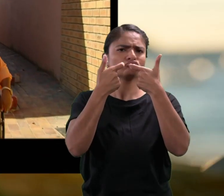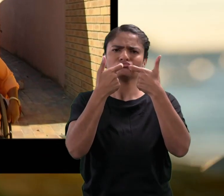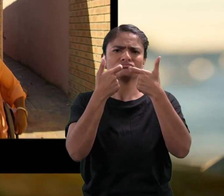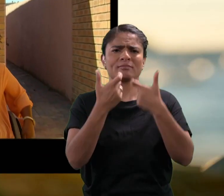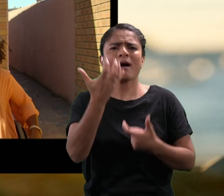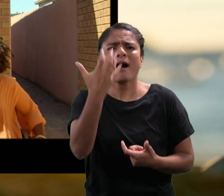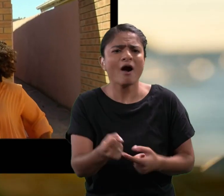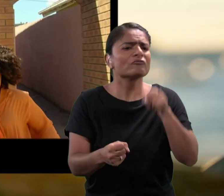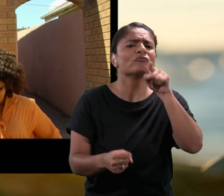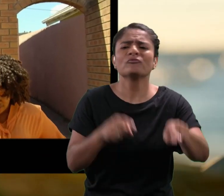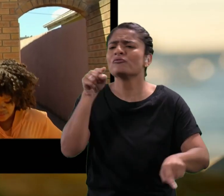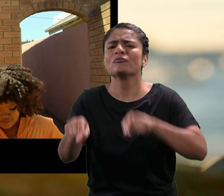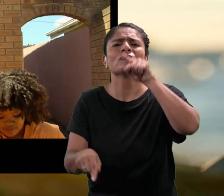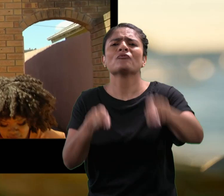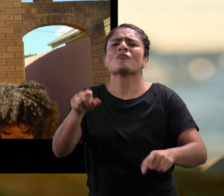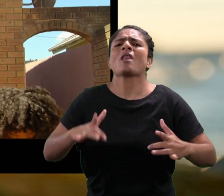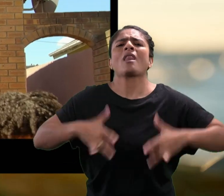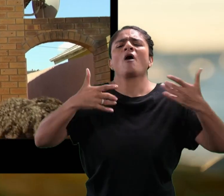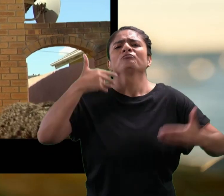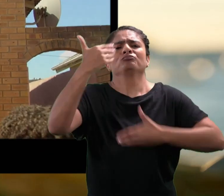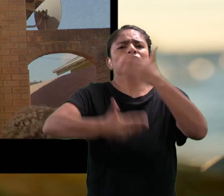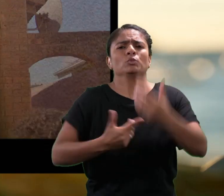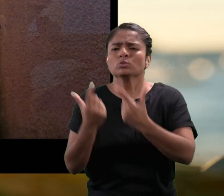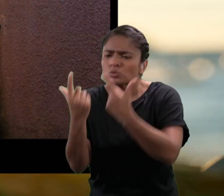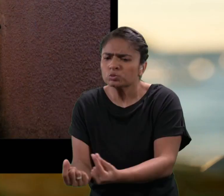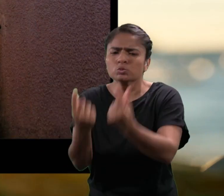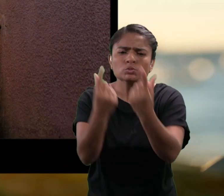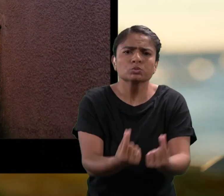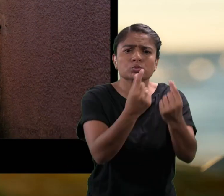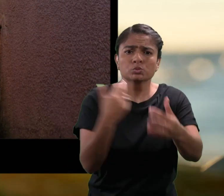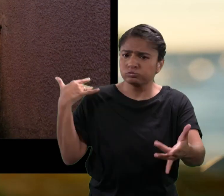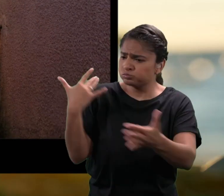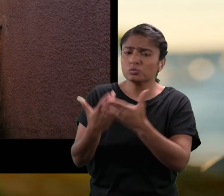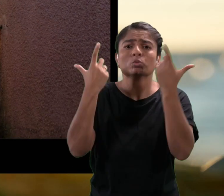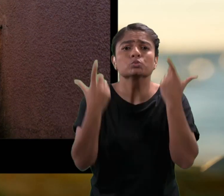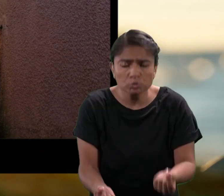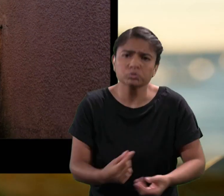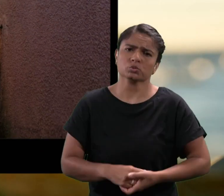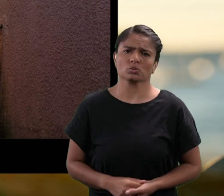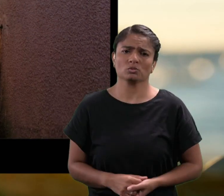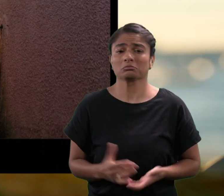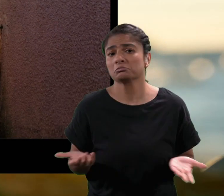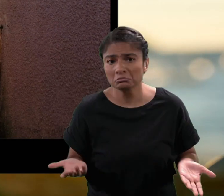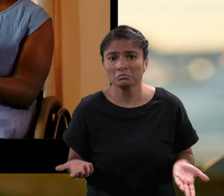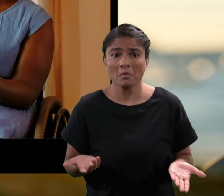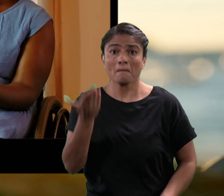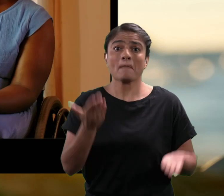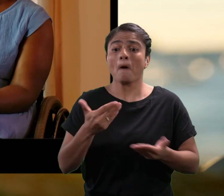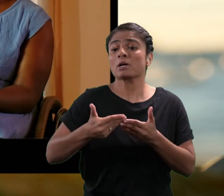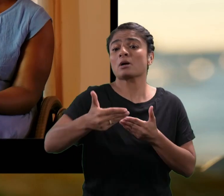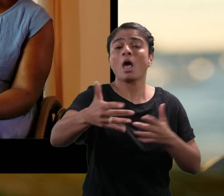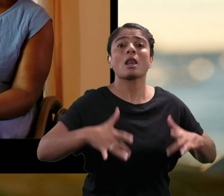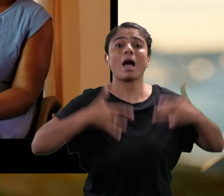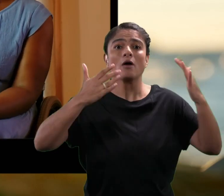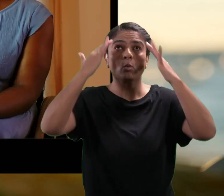wheelchair akho nto inophinde ndenze ngobomi bam. No, go do things that you used to do, especially if let's say maybe